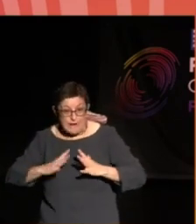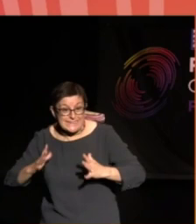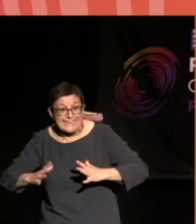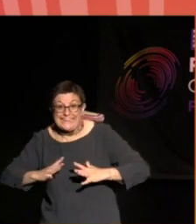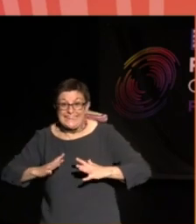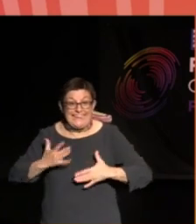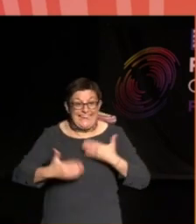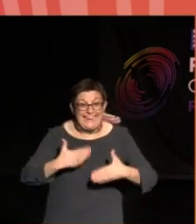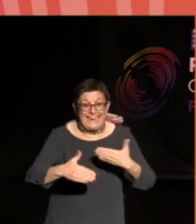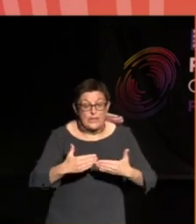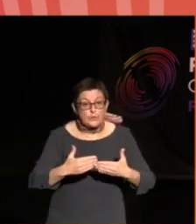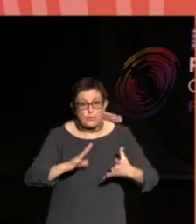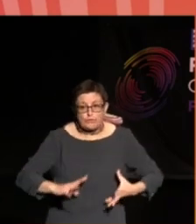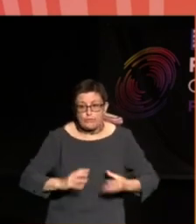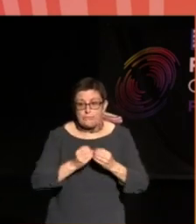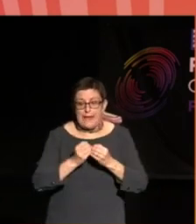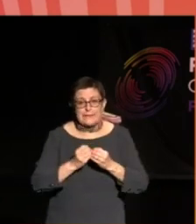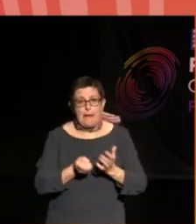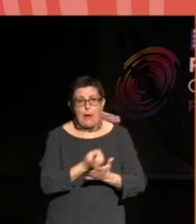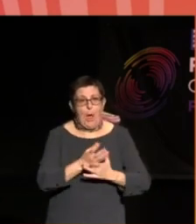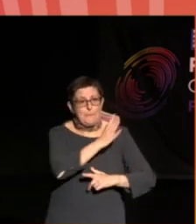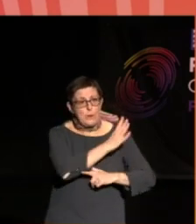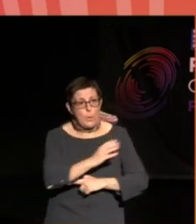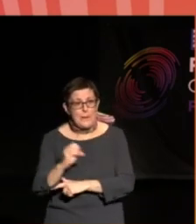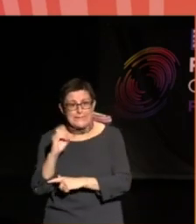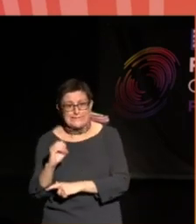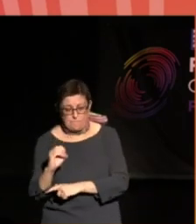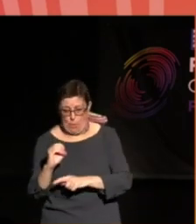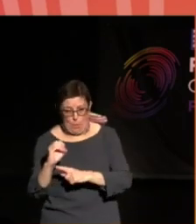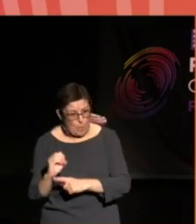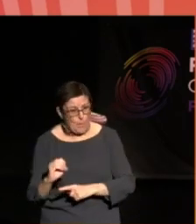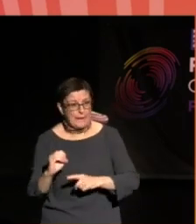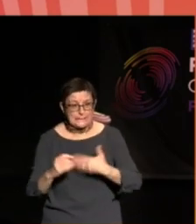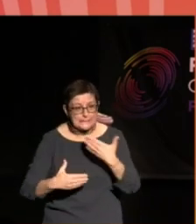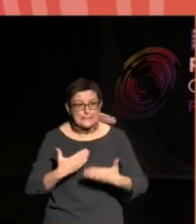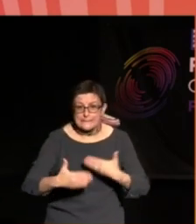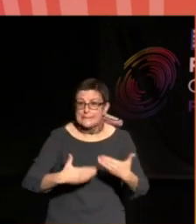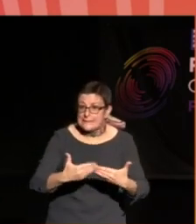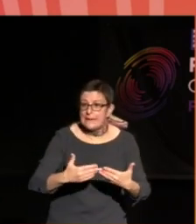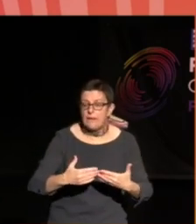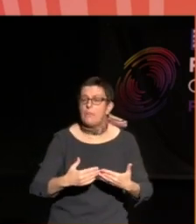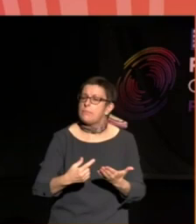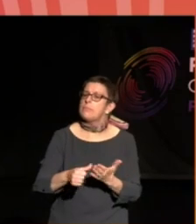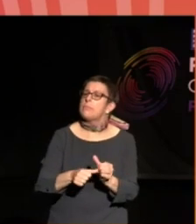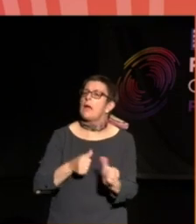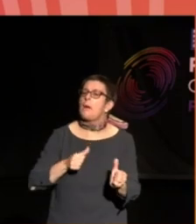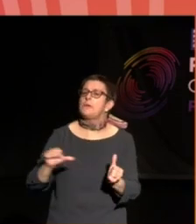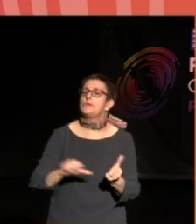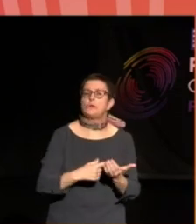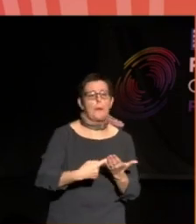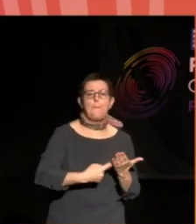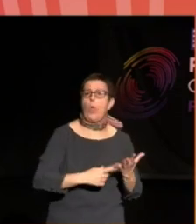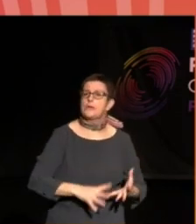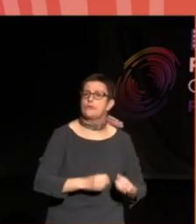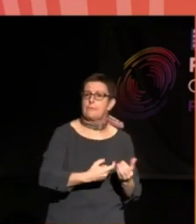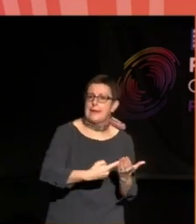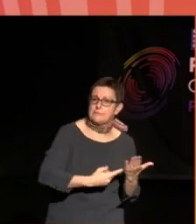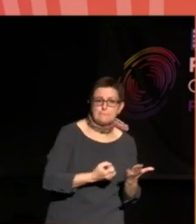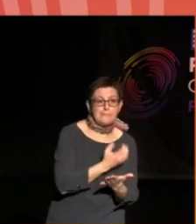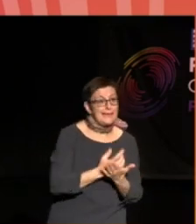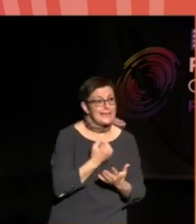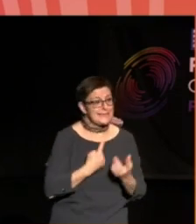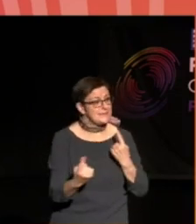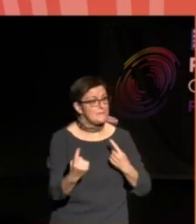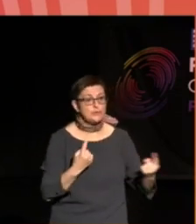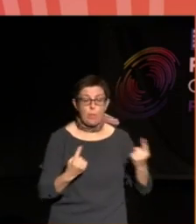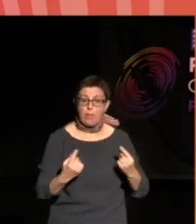and adopting policies exactly as Gordon said. Every company needs to have this policy, every individual almost. In fact, there's now